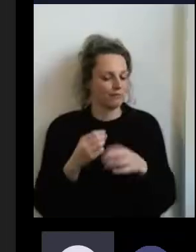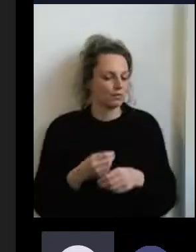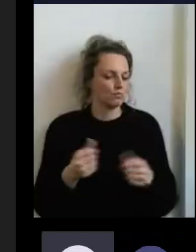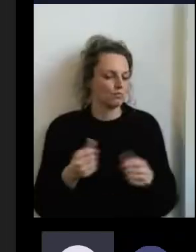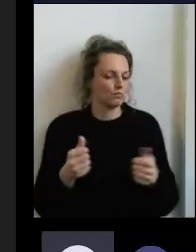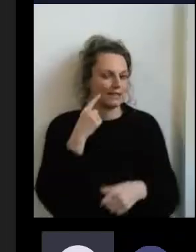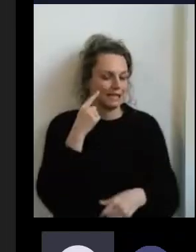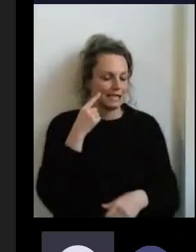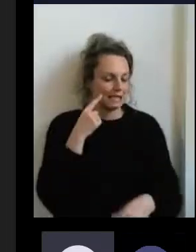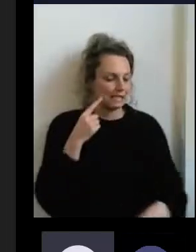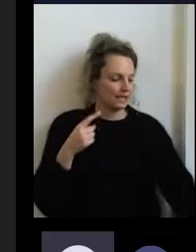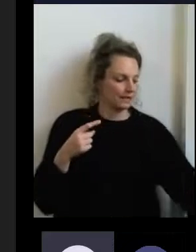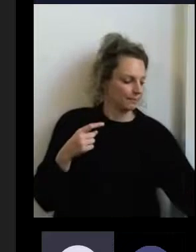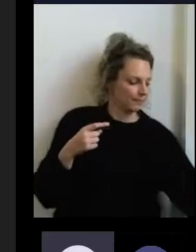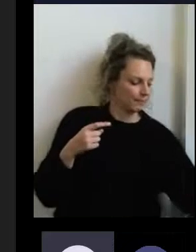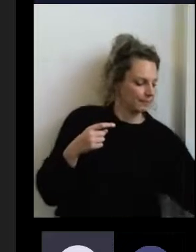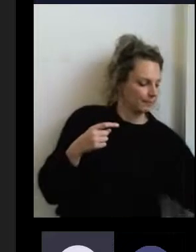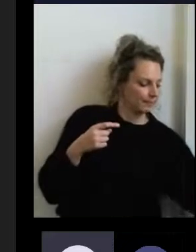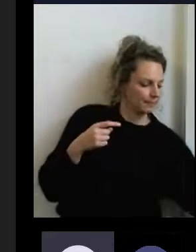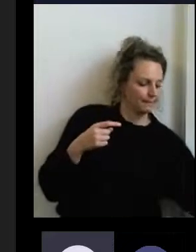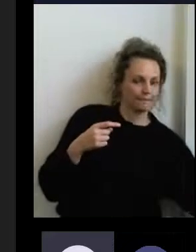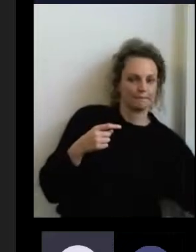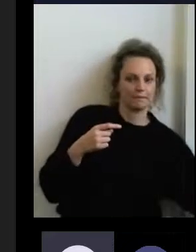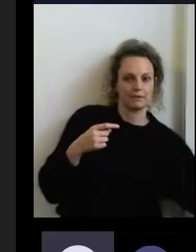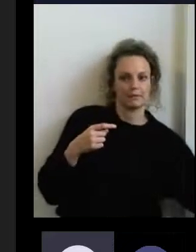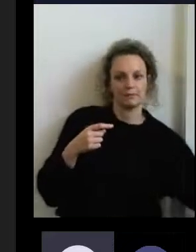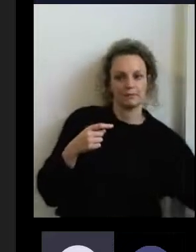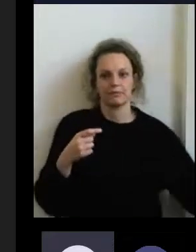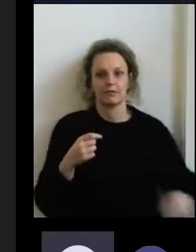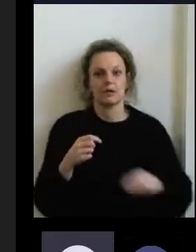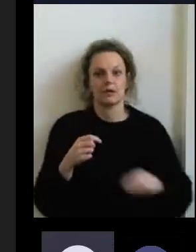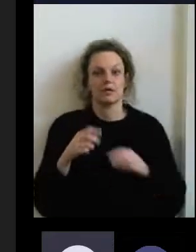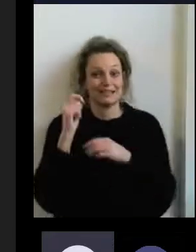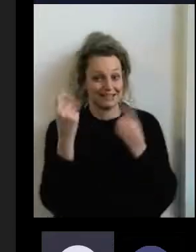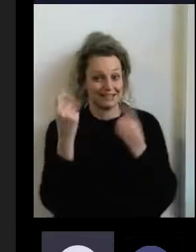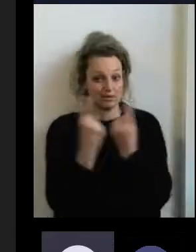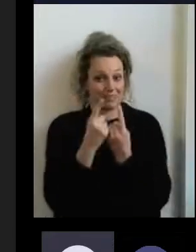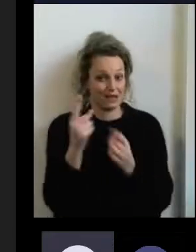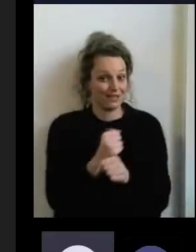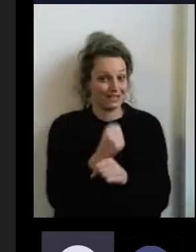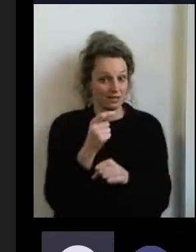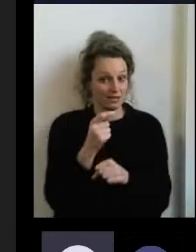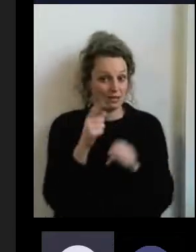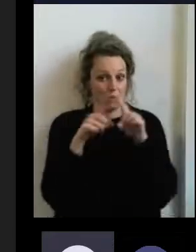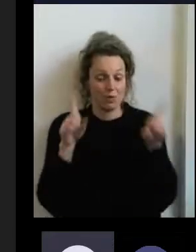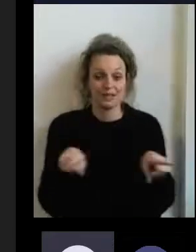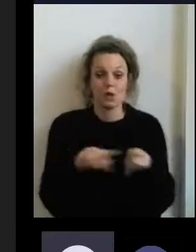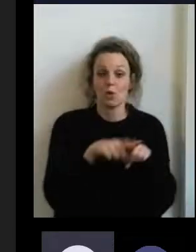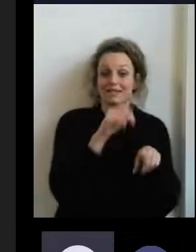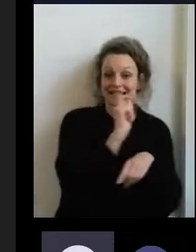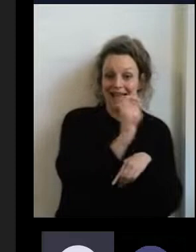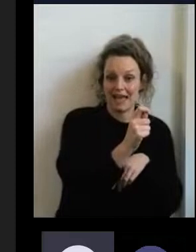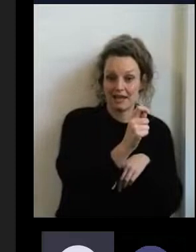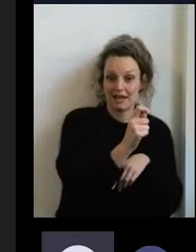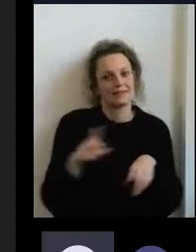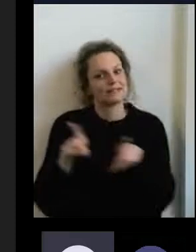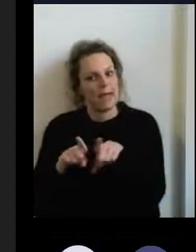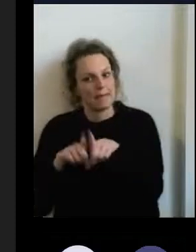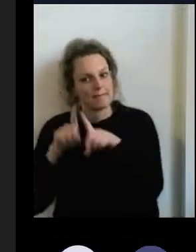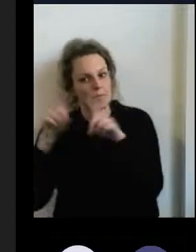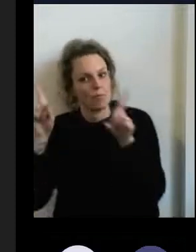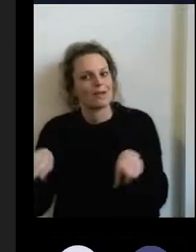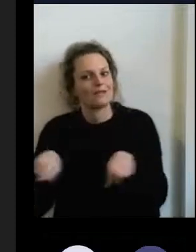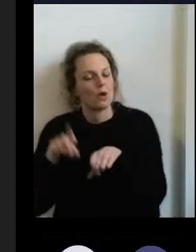later versions of Windows 10 that are also included in Windows 11. That will save my eyes, and it will save probably